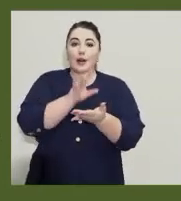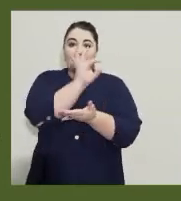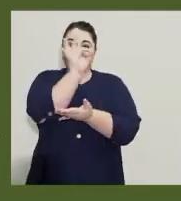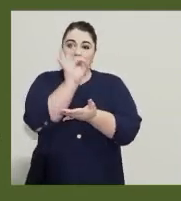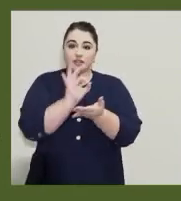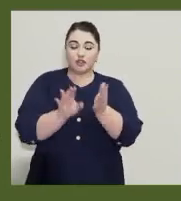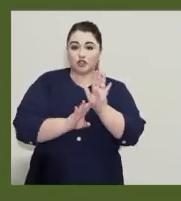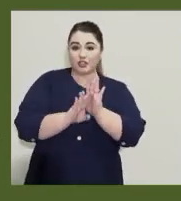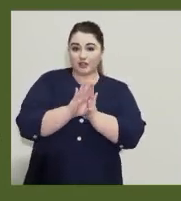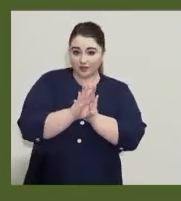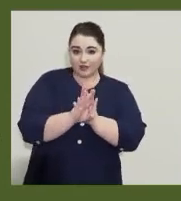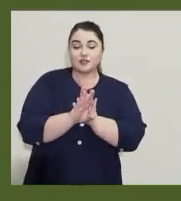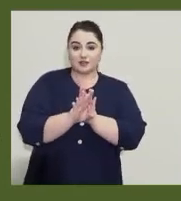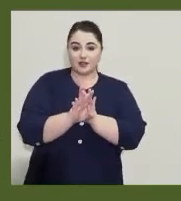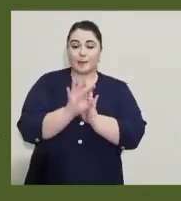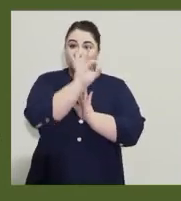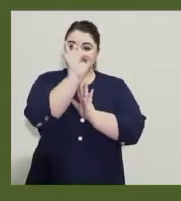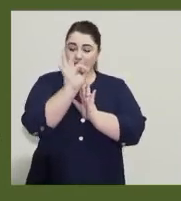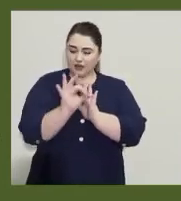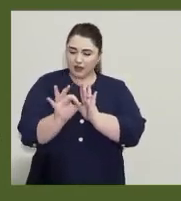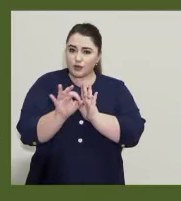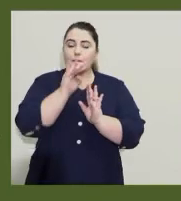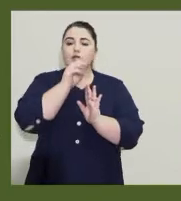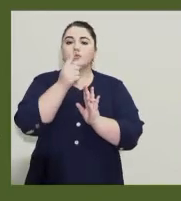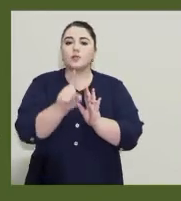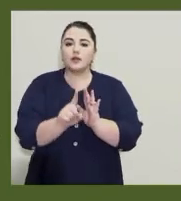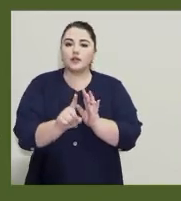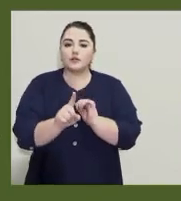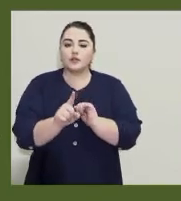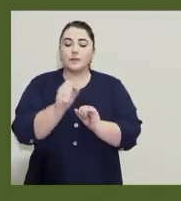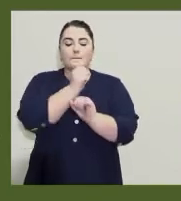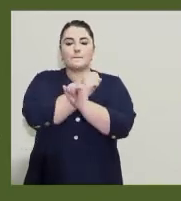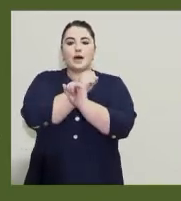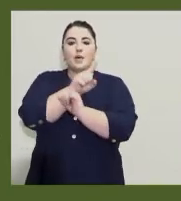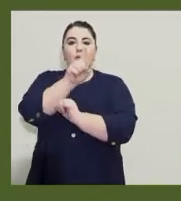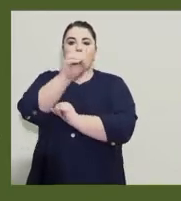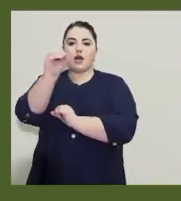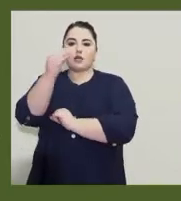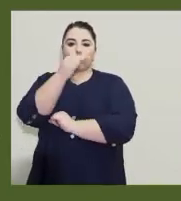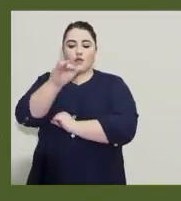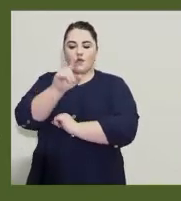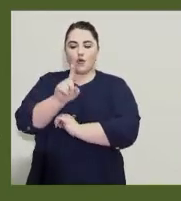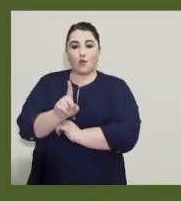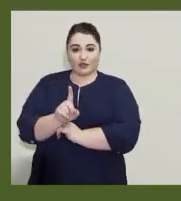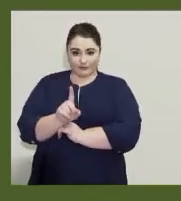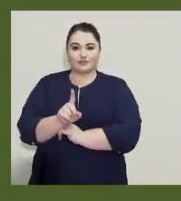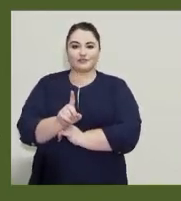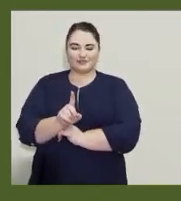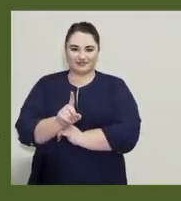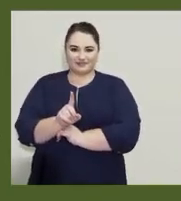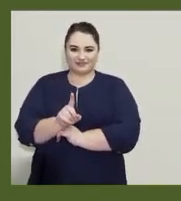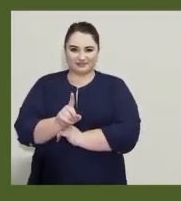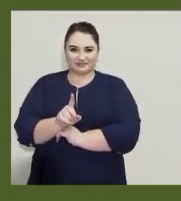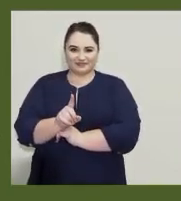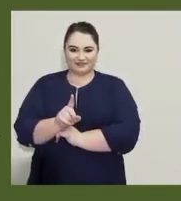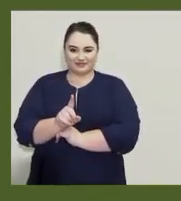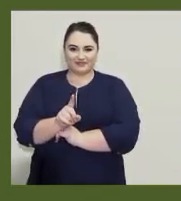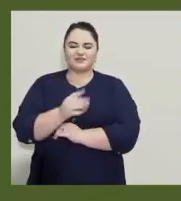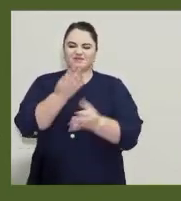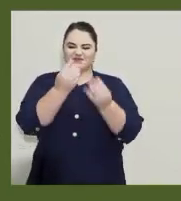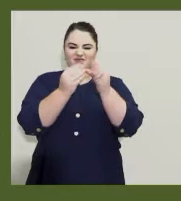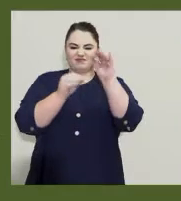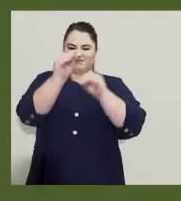calculating percentage increase, and because it's percentage, you multiply by 100 over 1. So let's